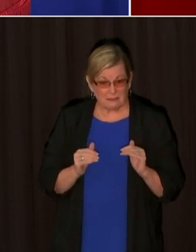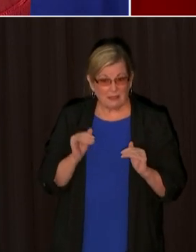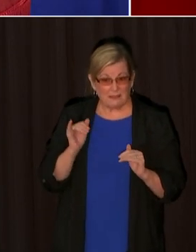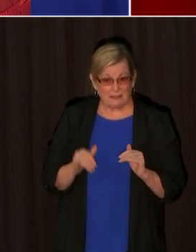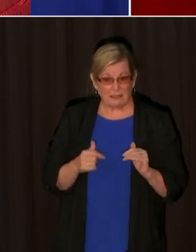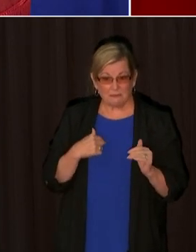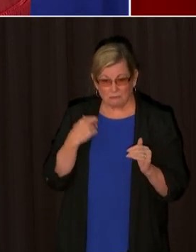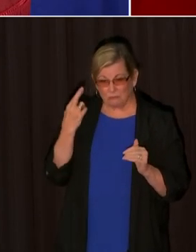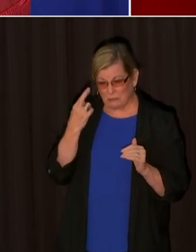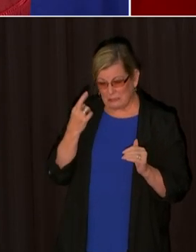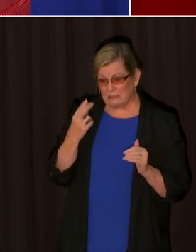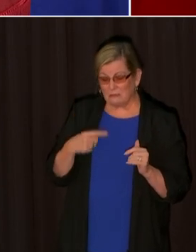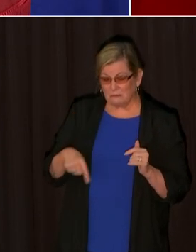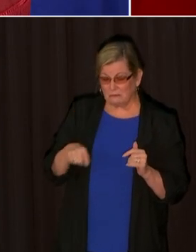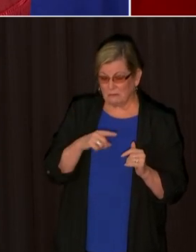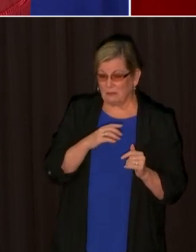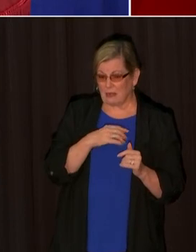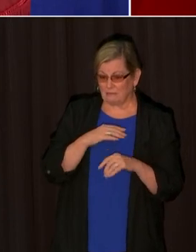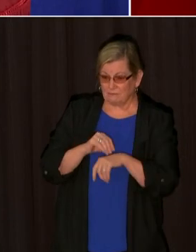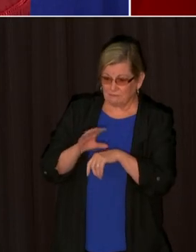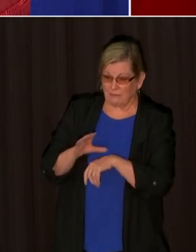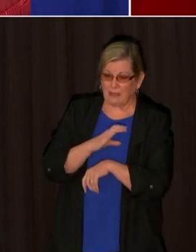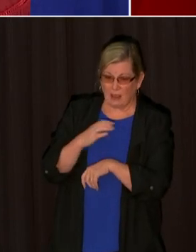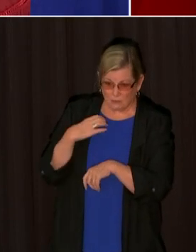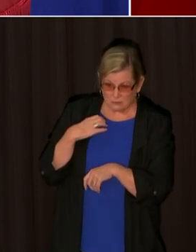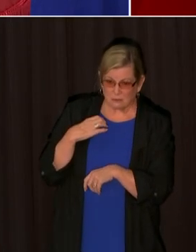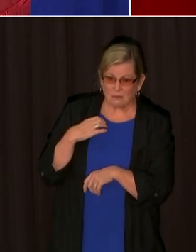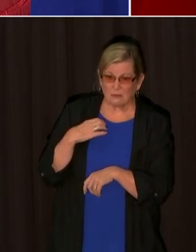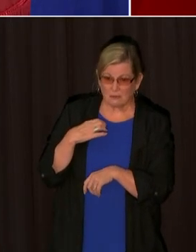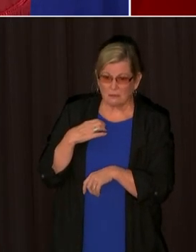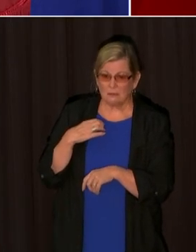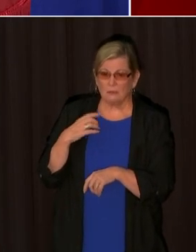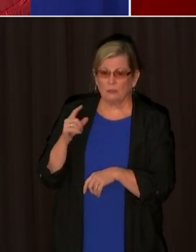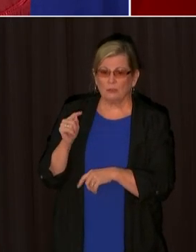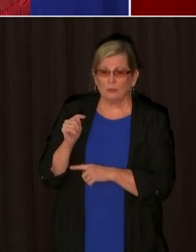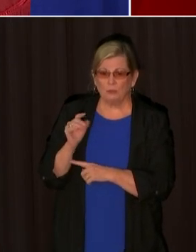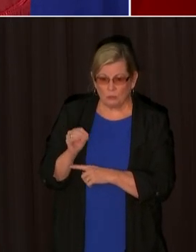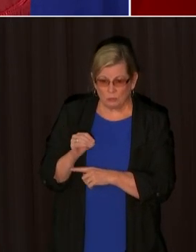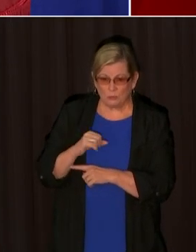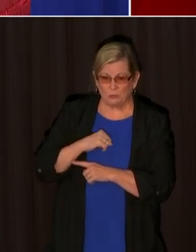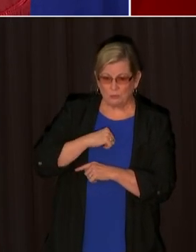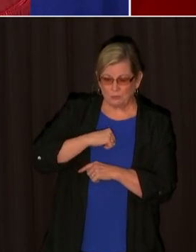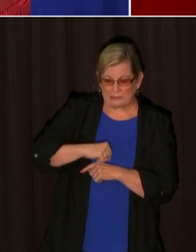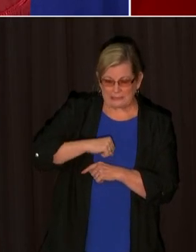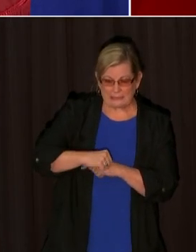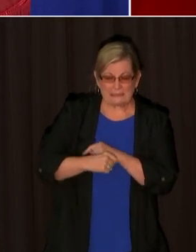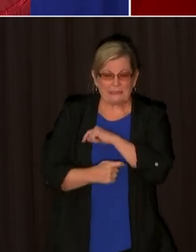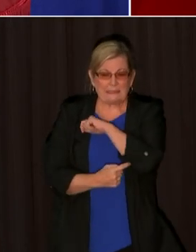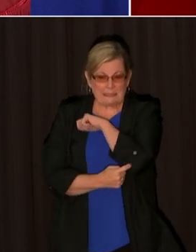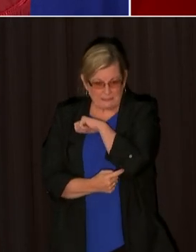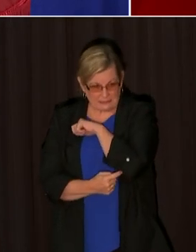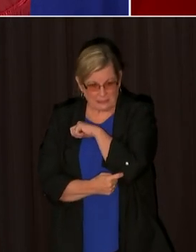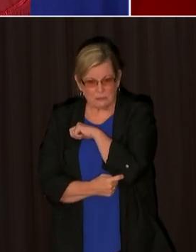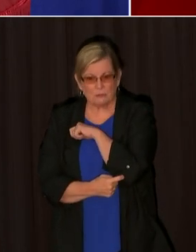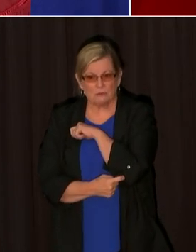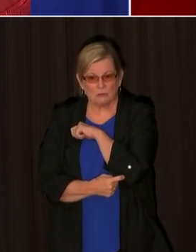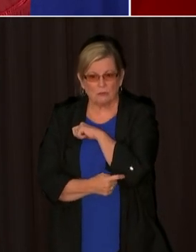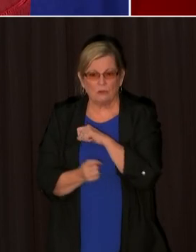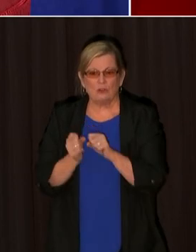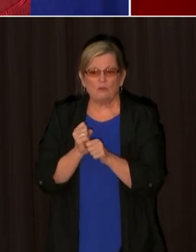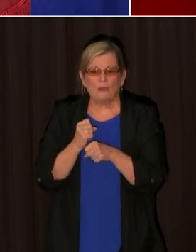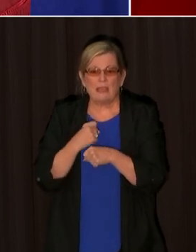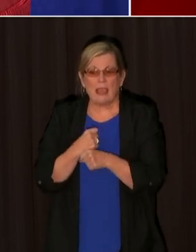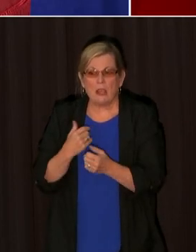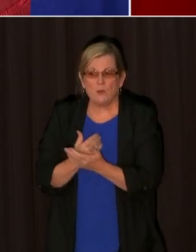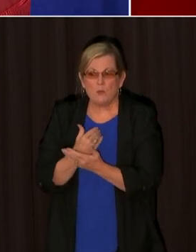council not to resist the temptation to create new programs and new spending and